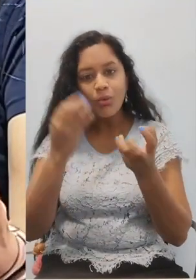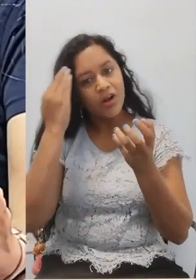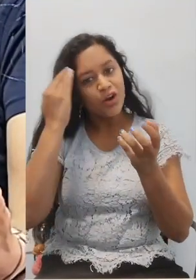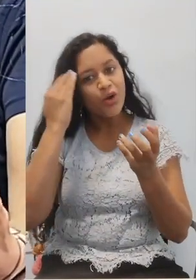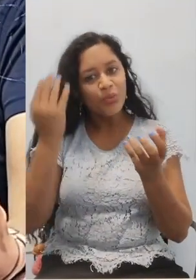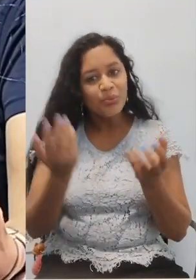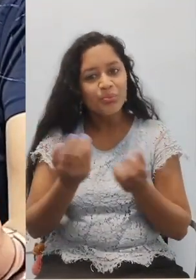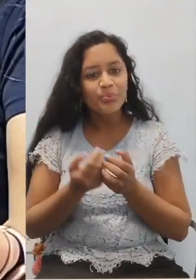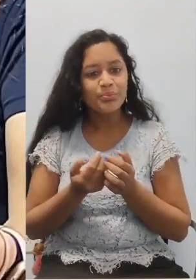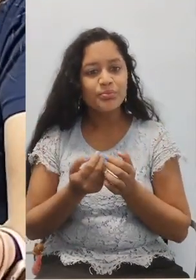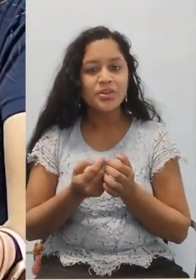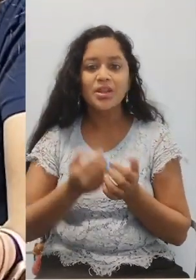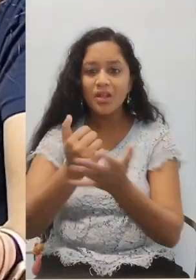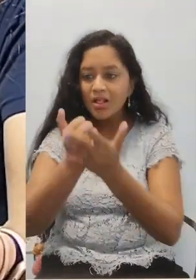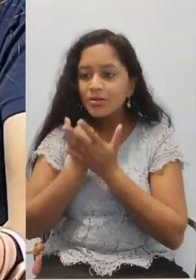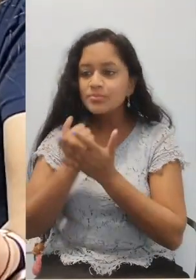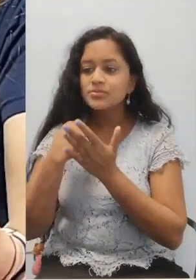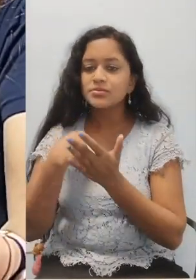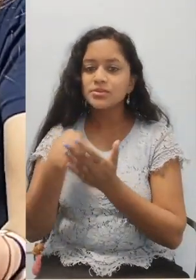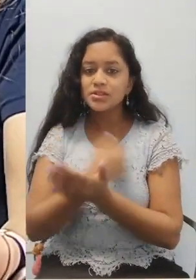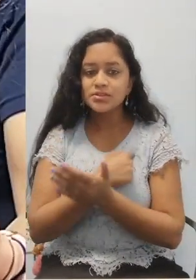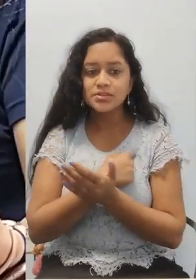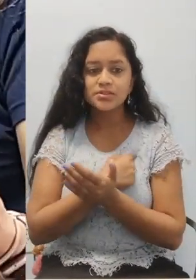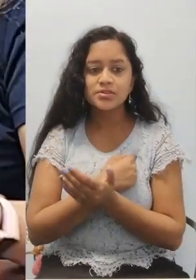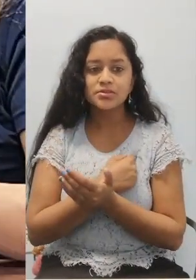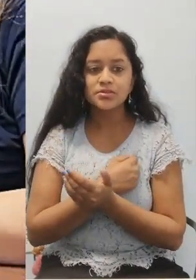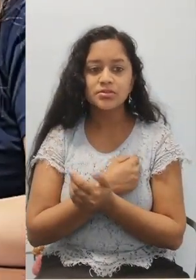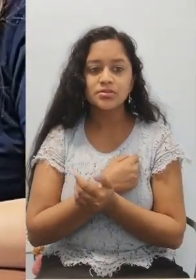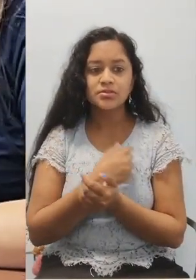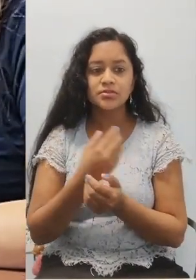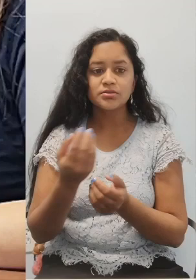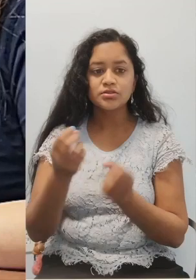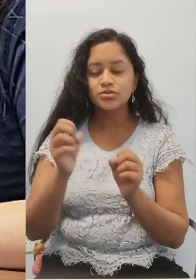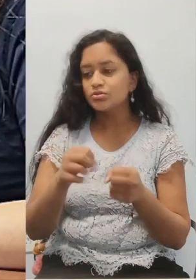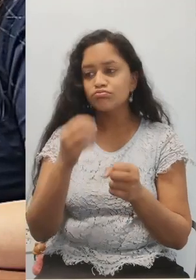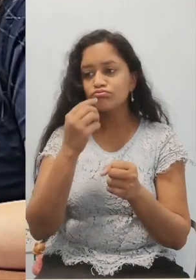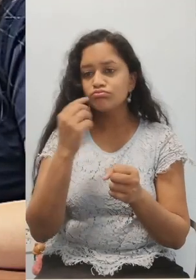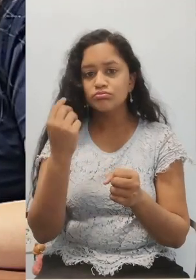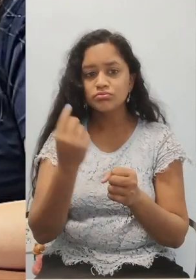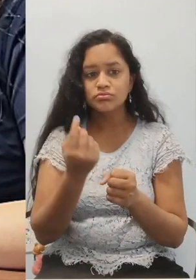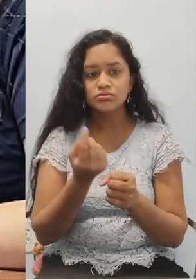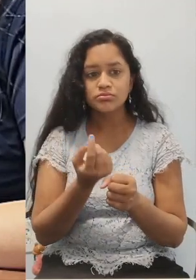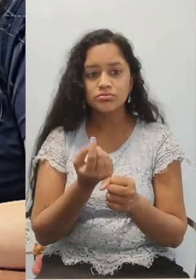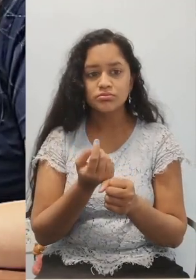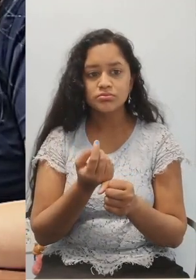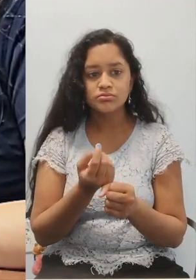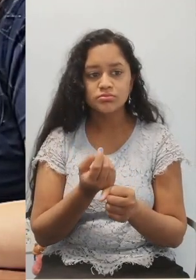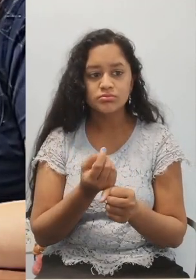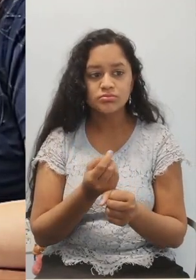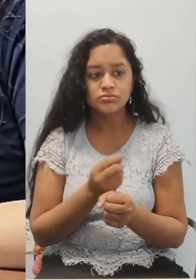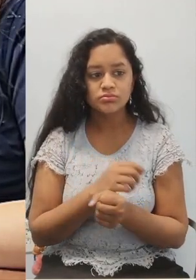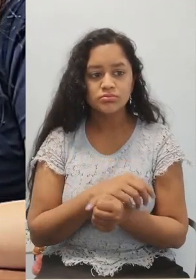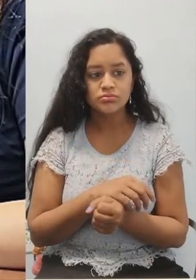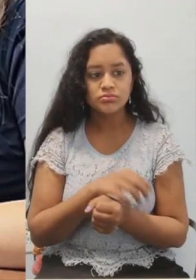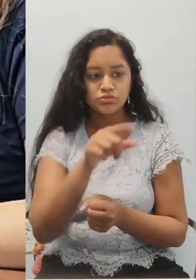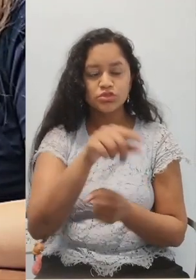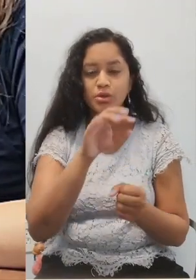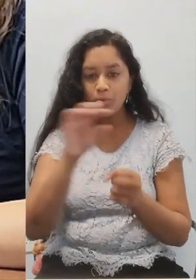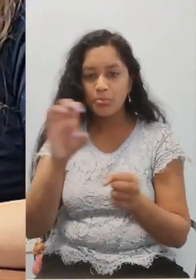whoever sees a shark, and that data still helps us. So you can always email it to us